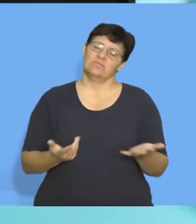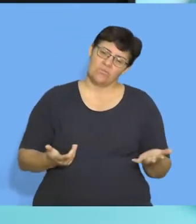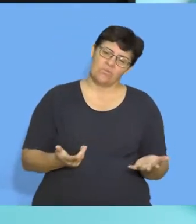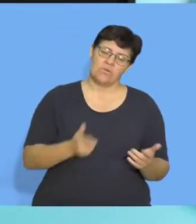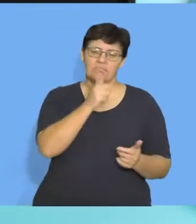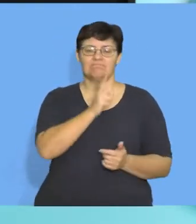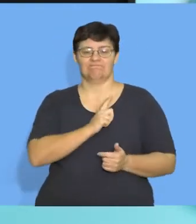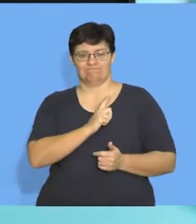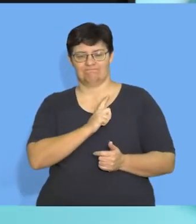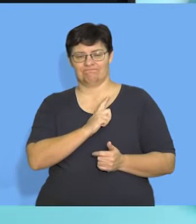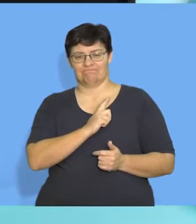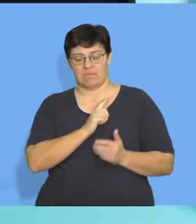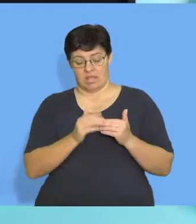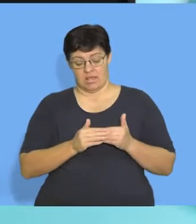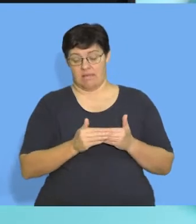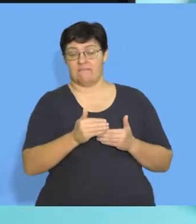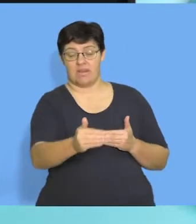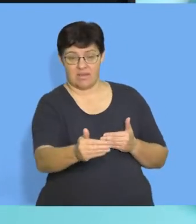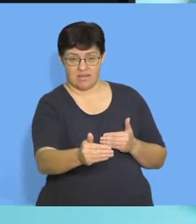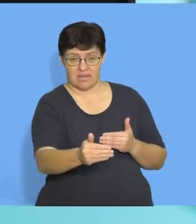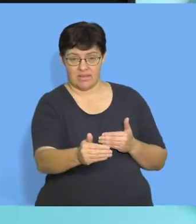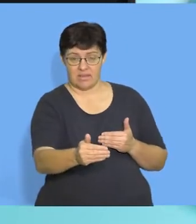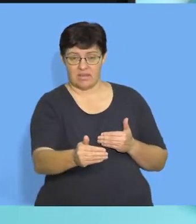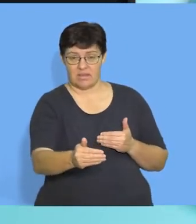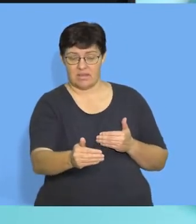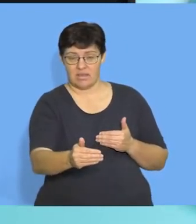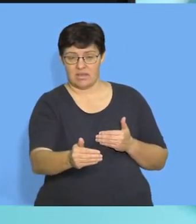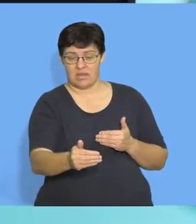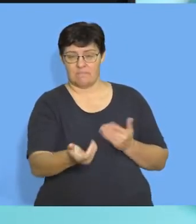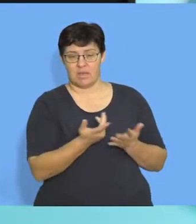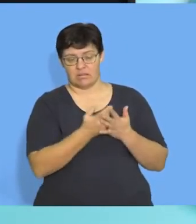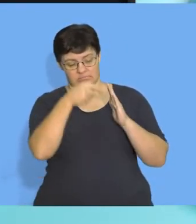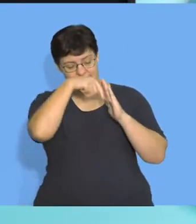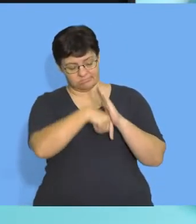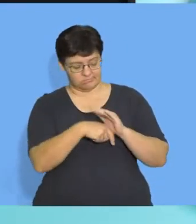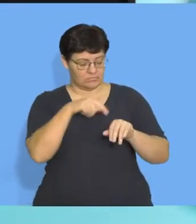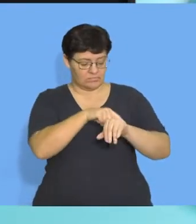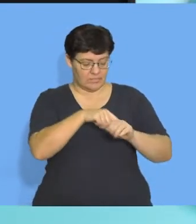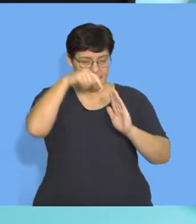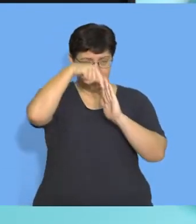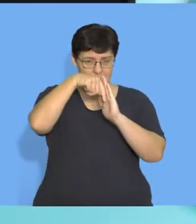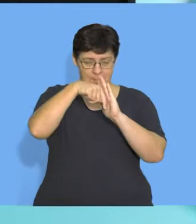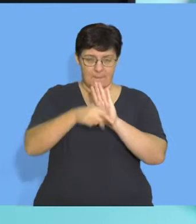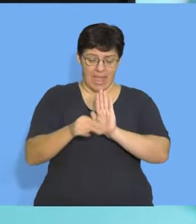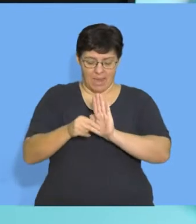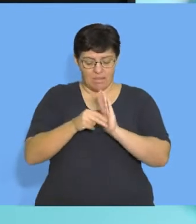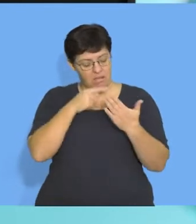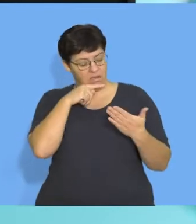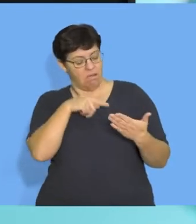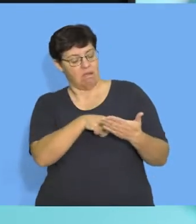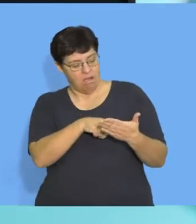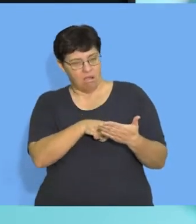me distance, but I have to then go more into my app when I look at it to see exactly